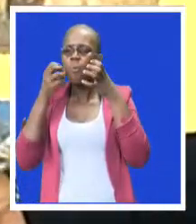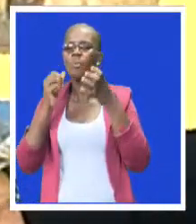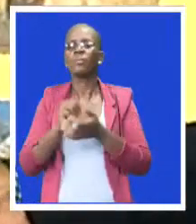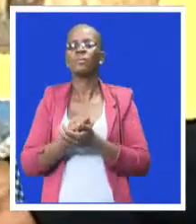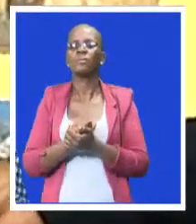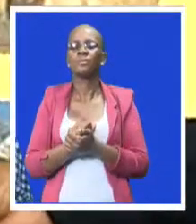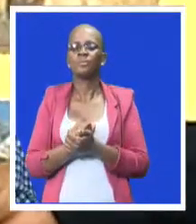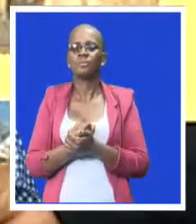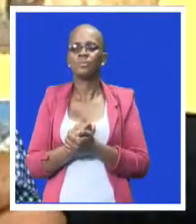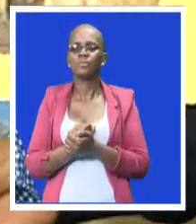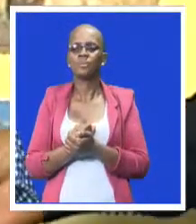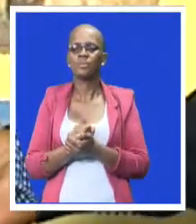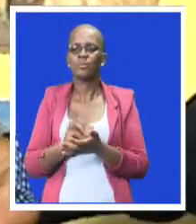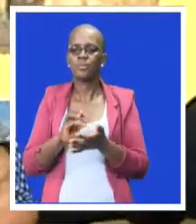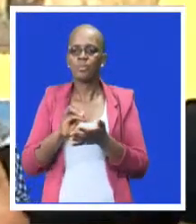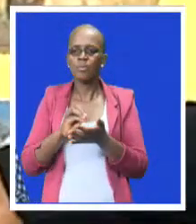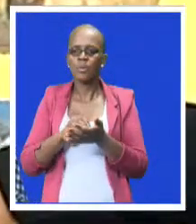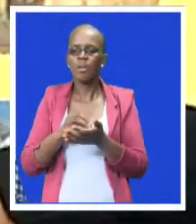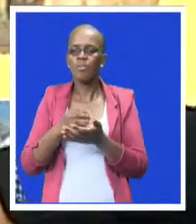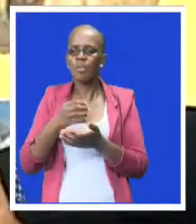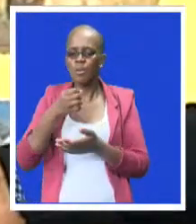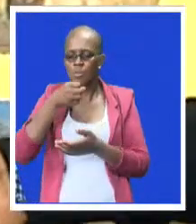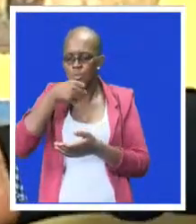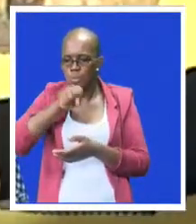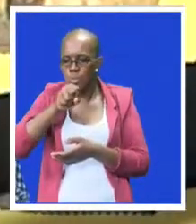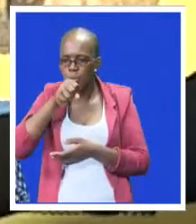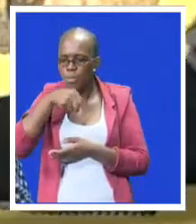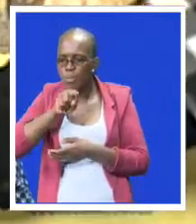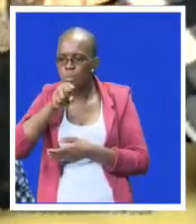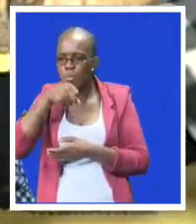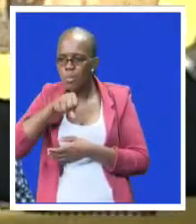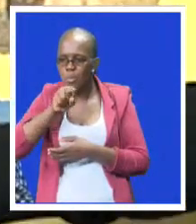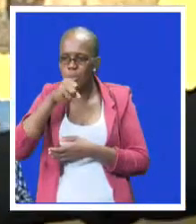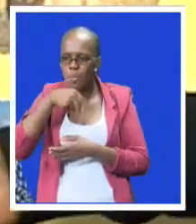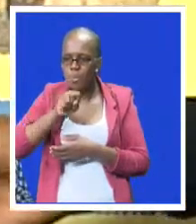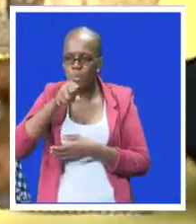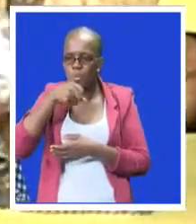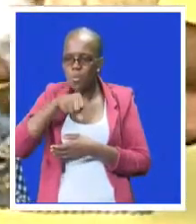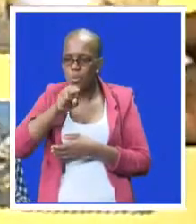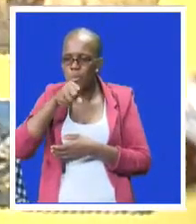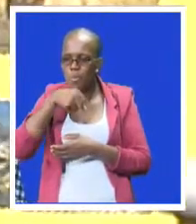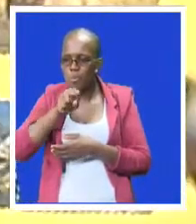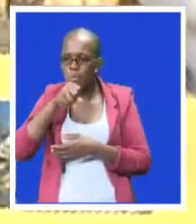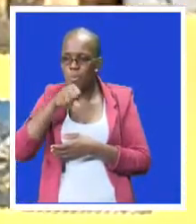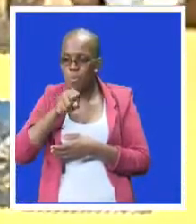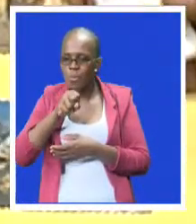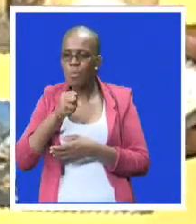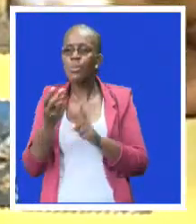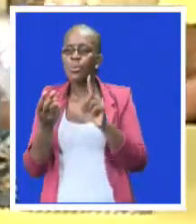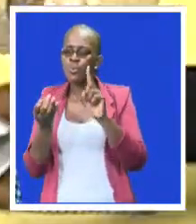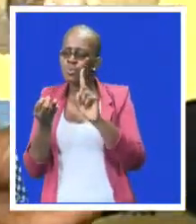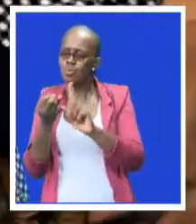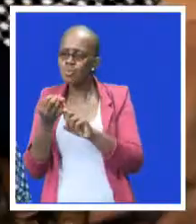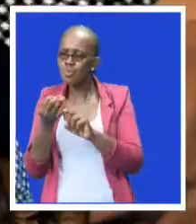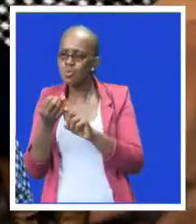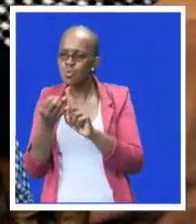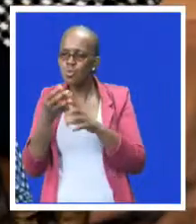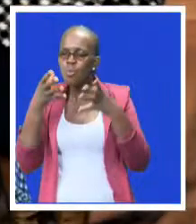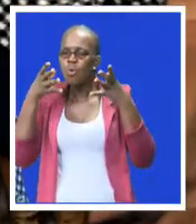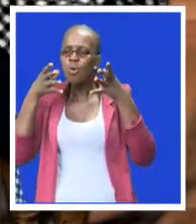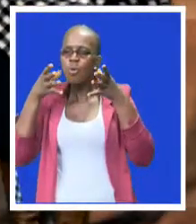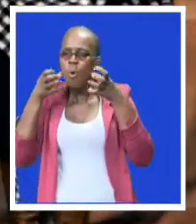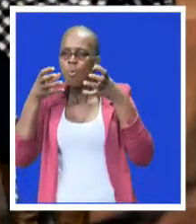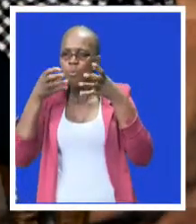next animal. That is a pig. Yes, a dog and a pig are part of the animals that we keep at our